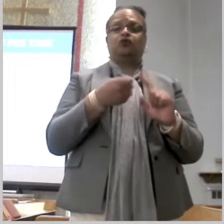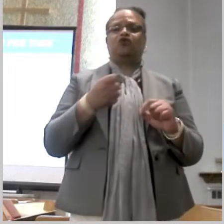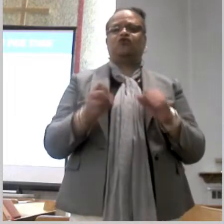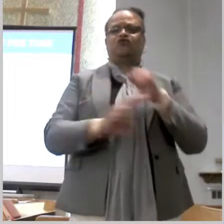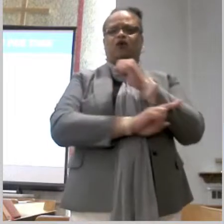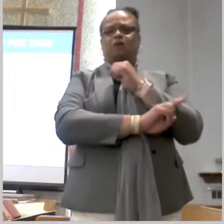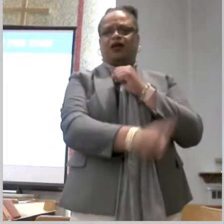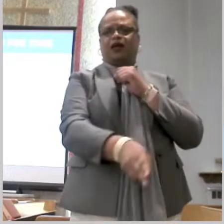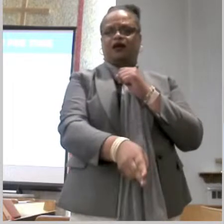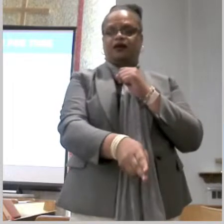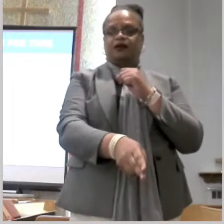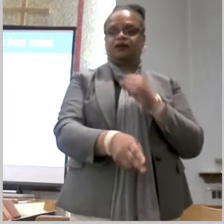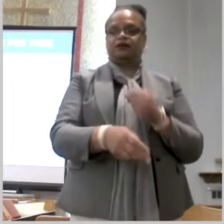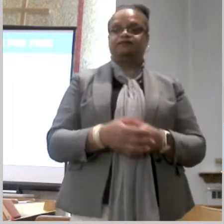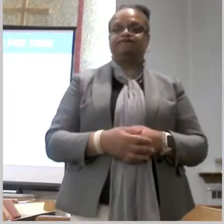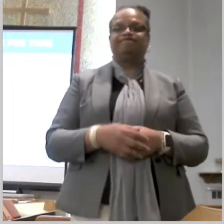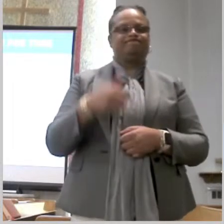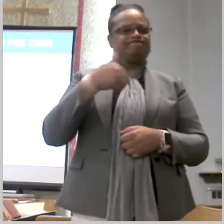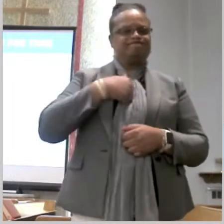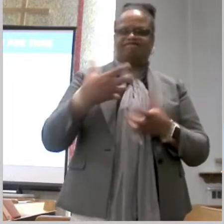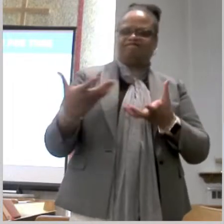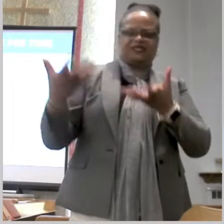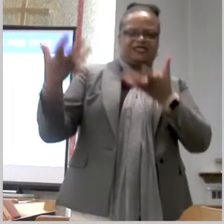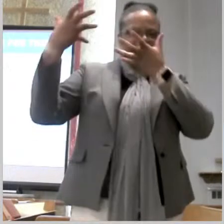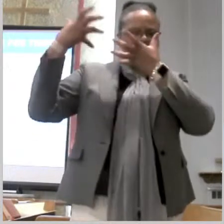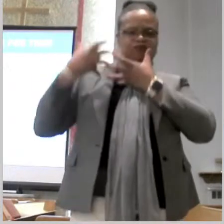rescue thee from hell.